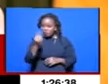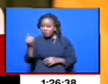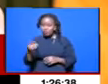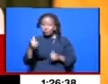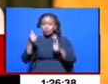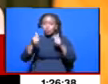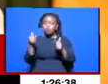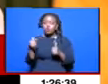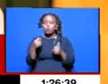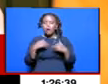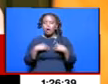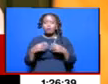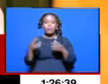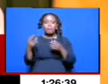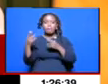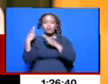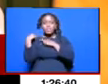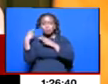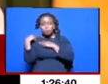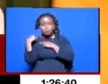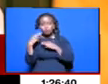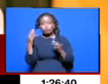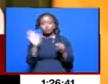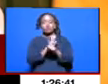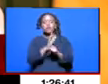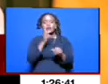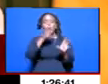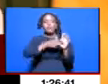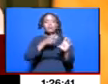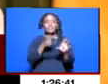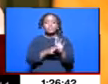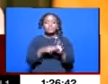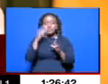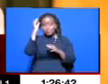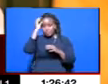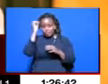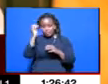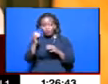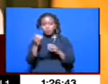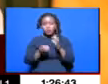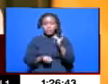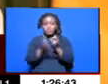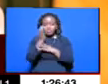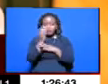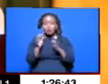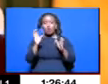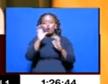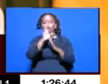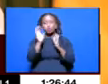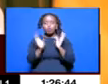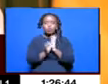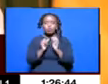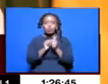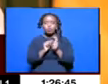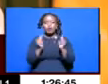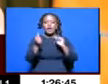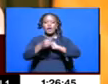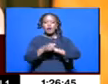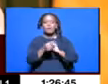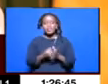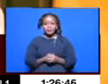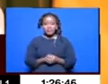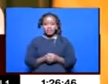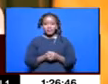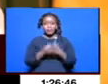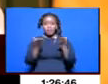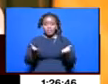to meaningfully participate in the popular initiative of constitutional amendment. Therefore, this